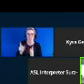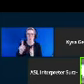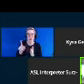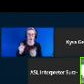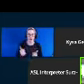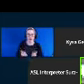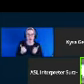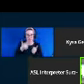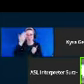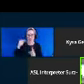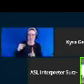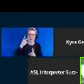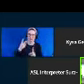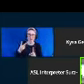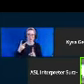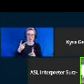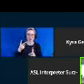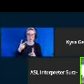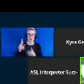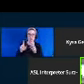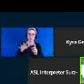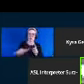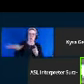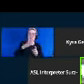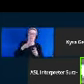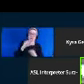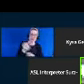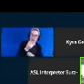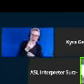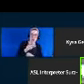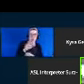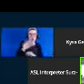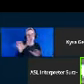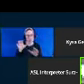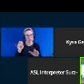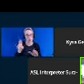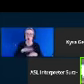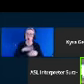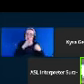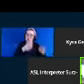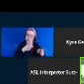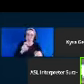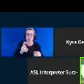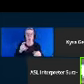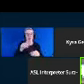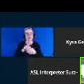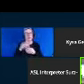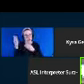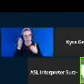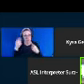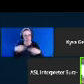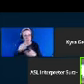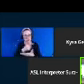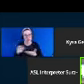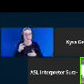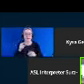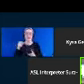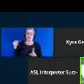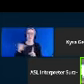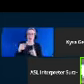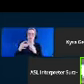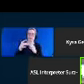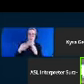or Friday. They see them on the street or in services during the week. They know who's in need, and they